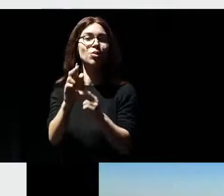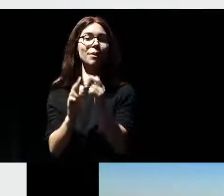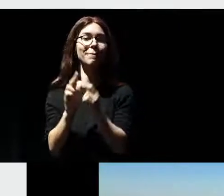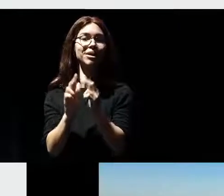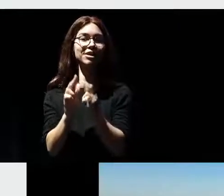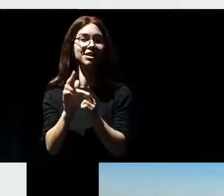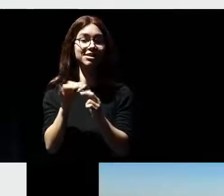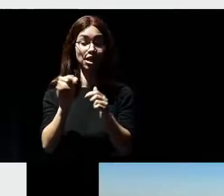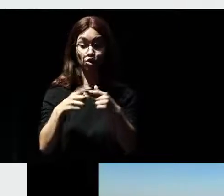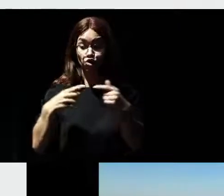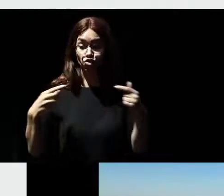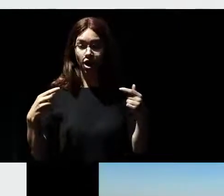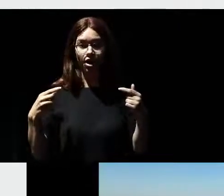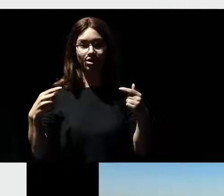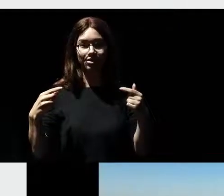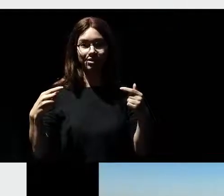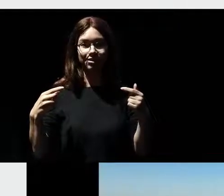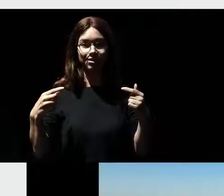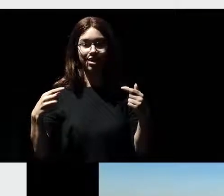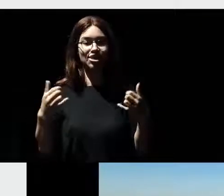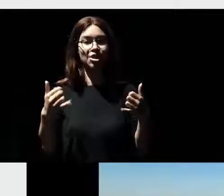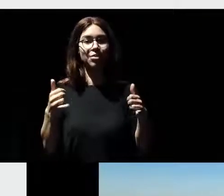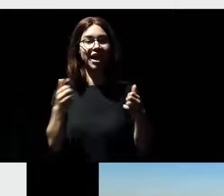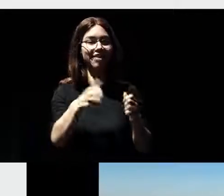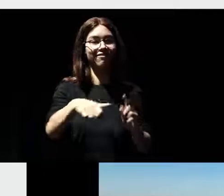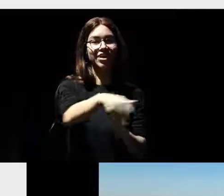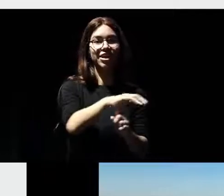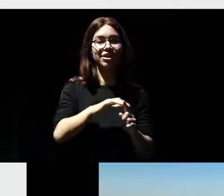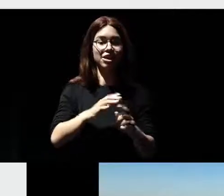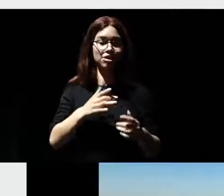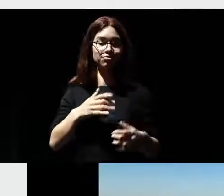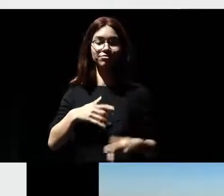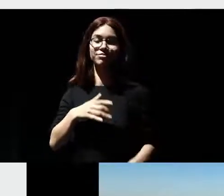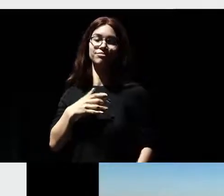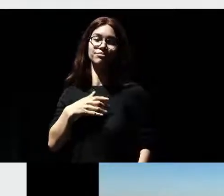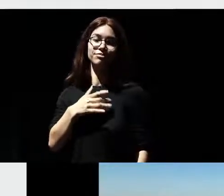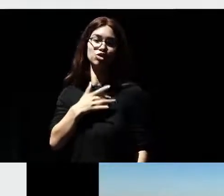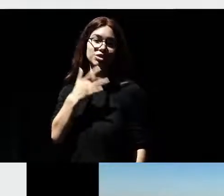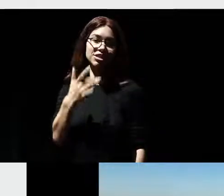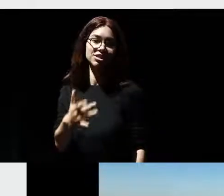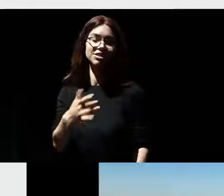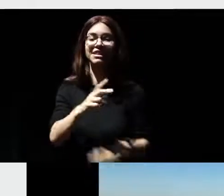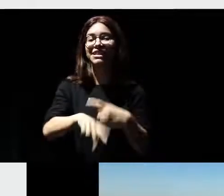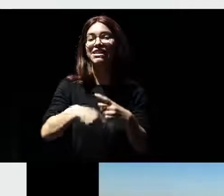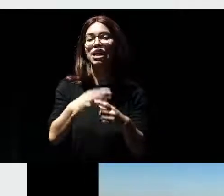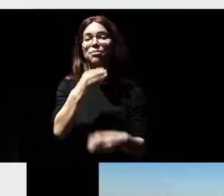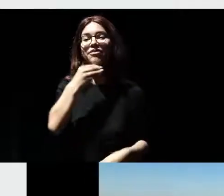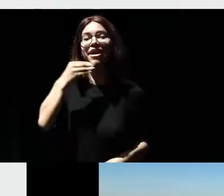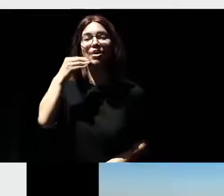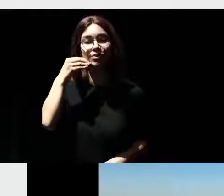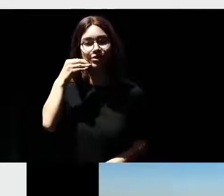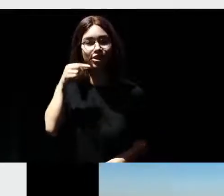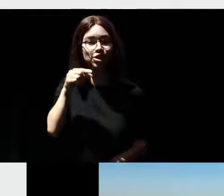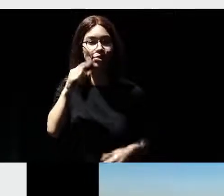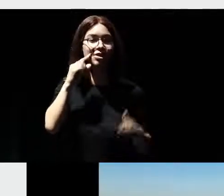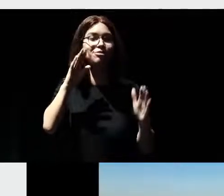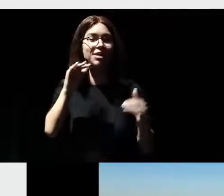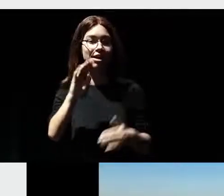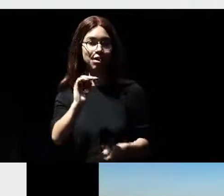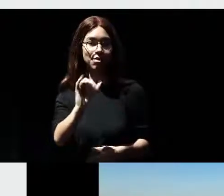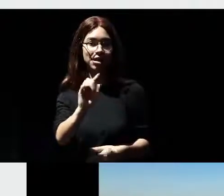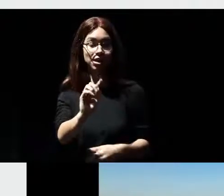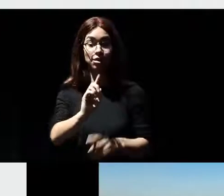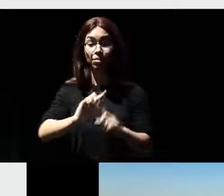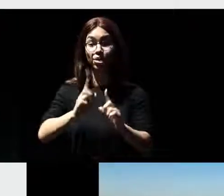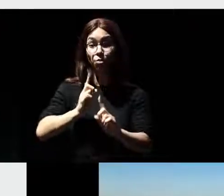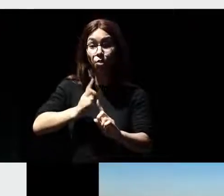across the playing field and historically have been the type of housing at MIT. But they're